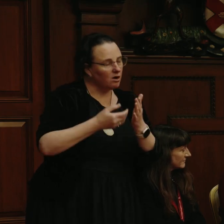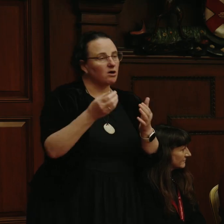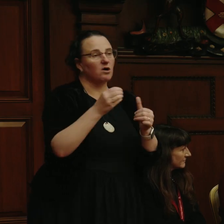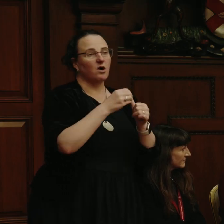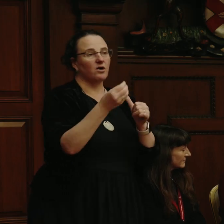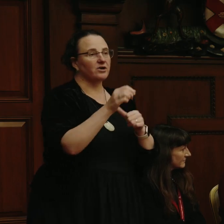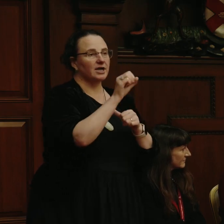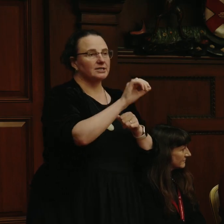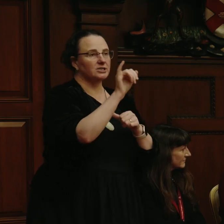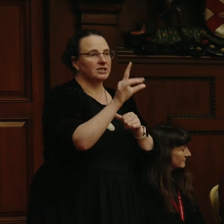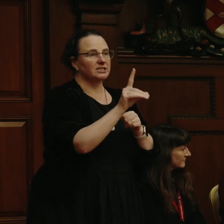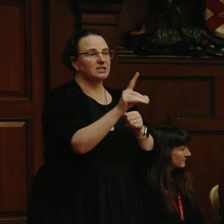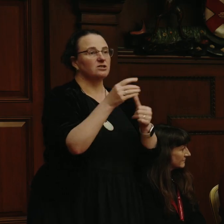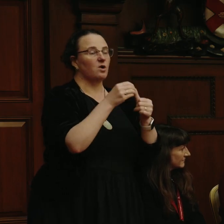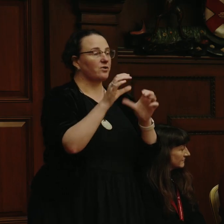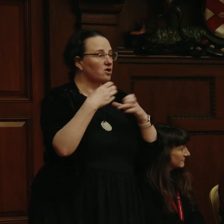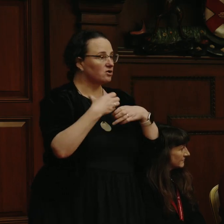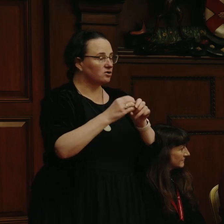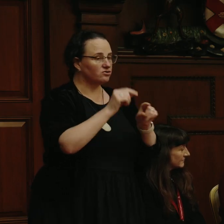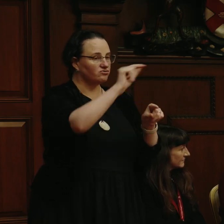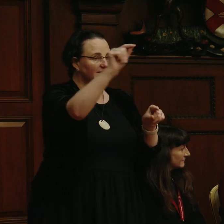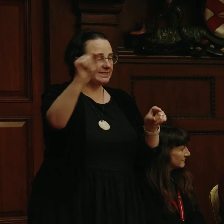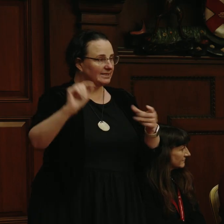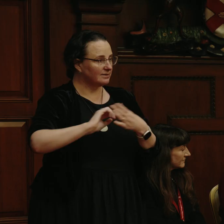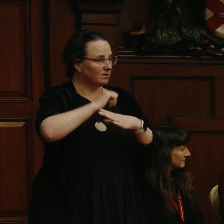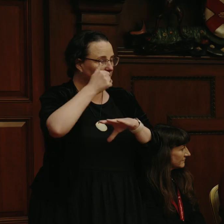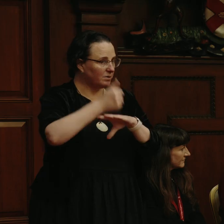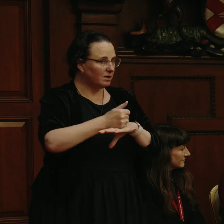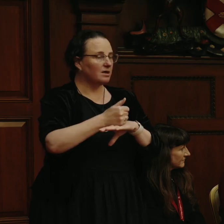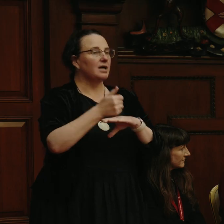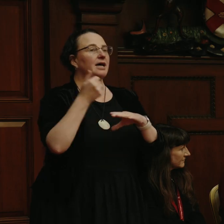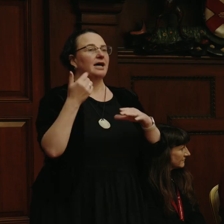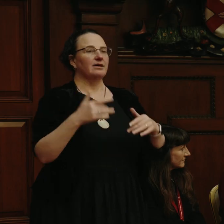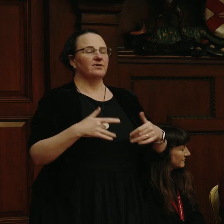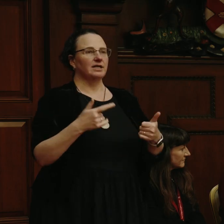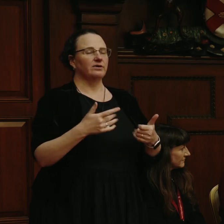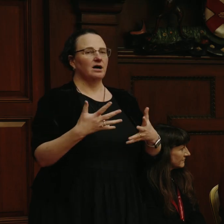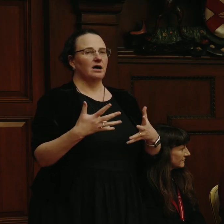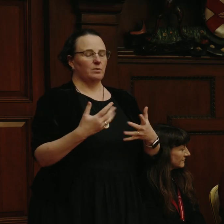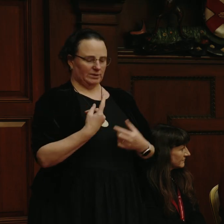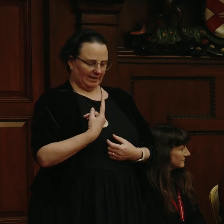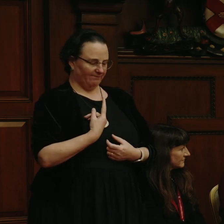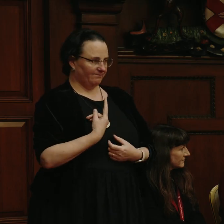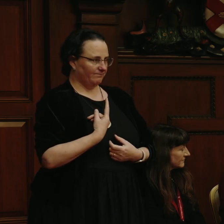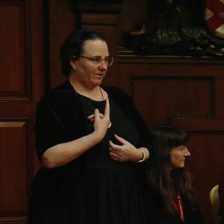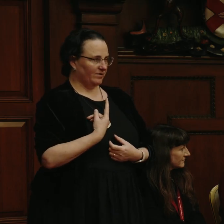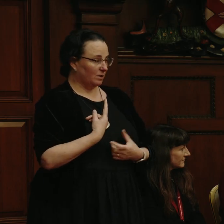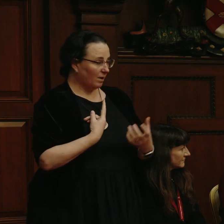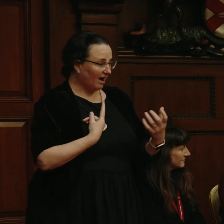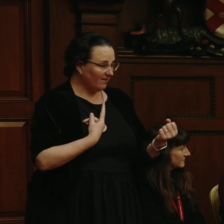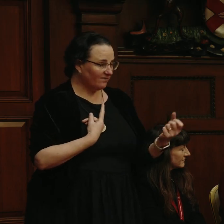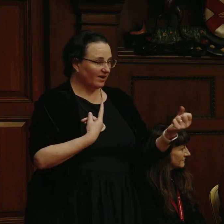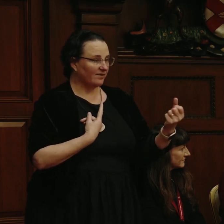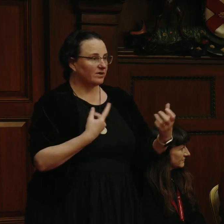Sjögren's bodies around the world, and to provide that sense of community as well, where you can